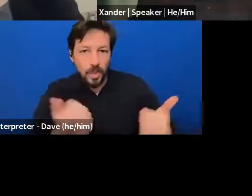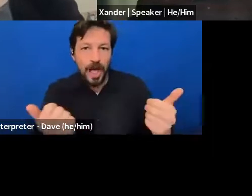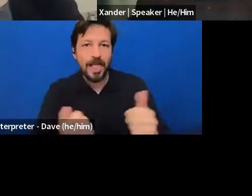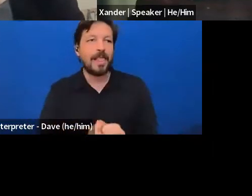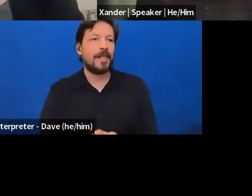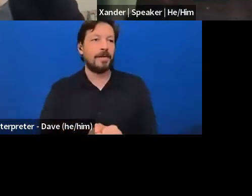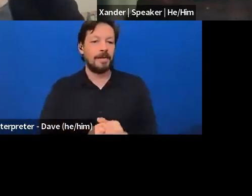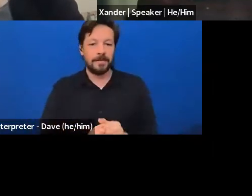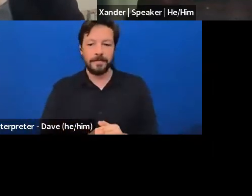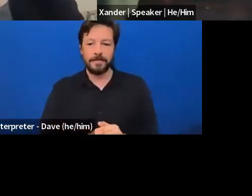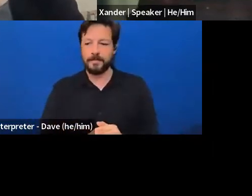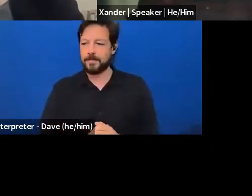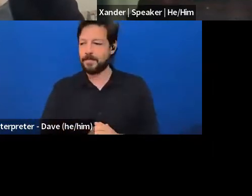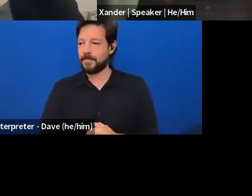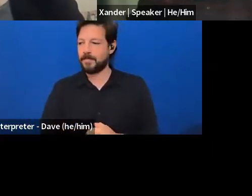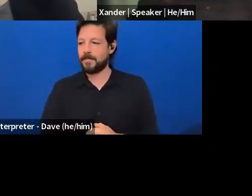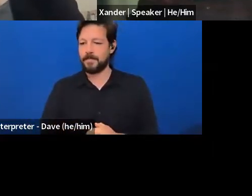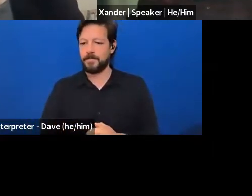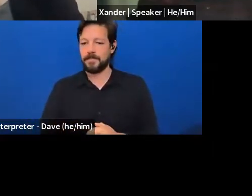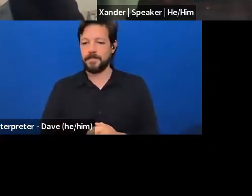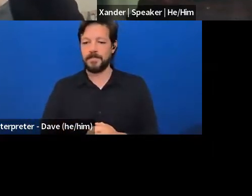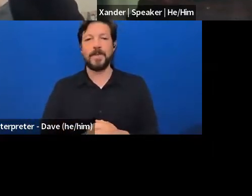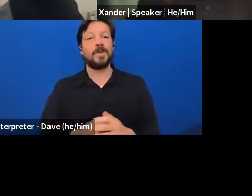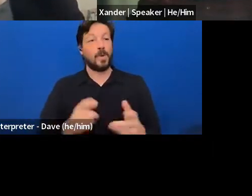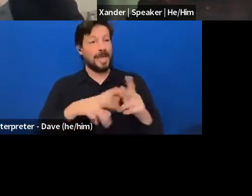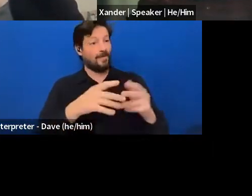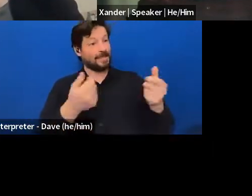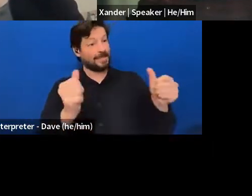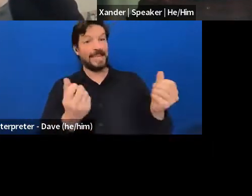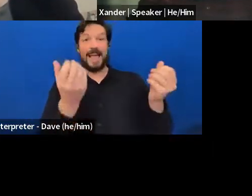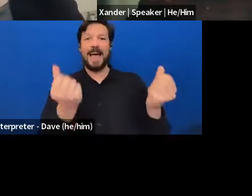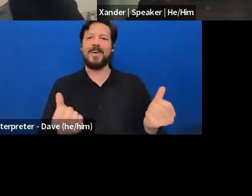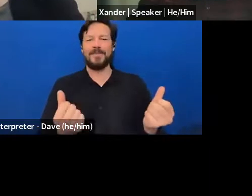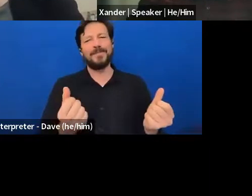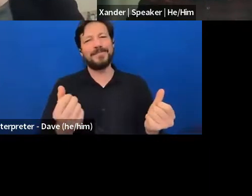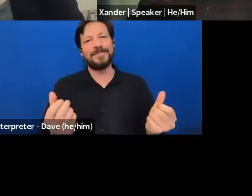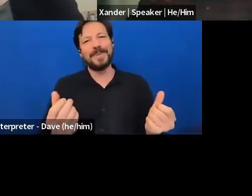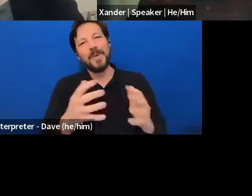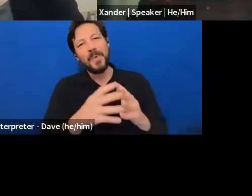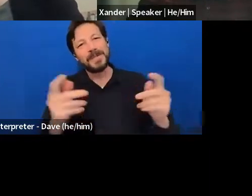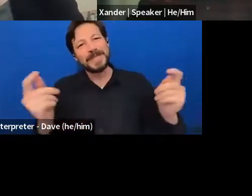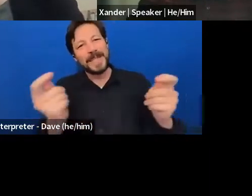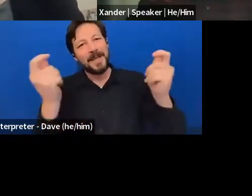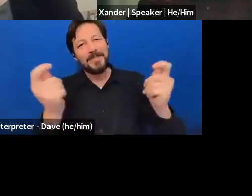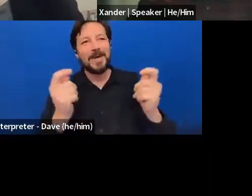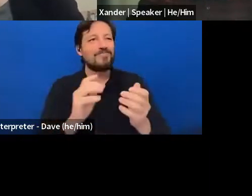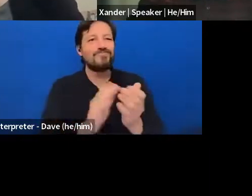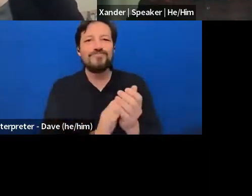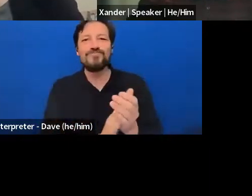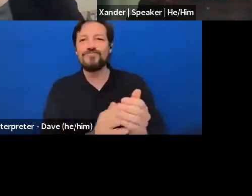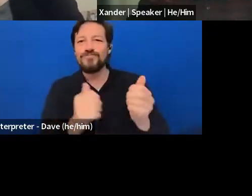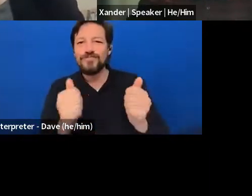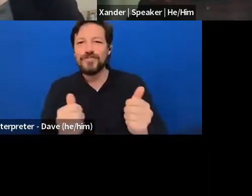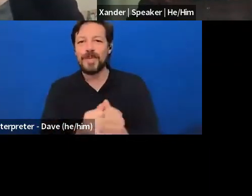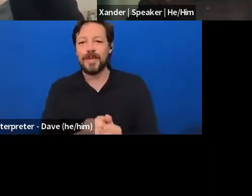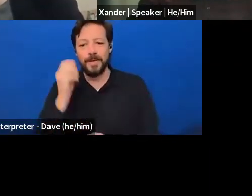success. So it's really important to also celebrate success, and make sure that people are aware of the role